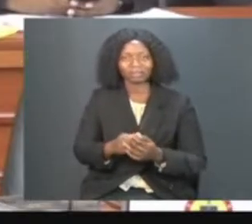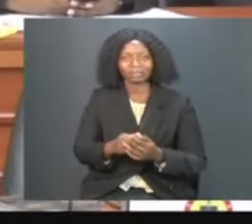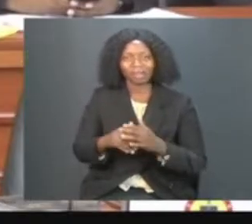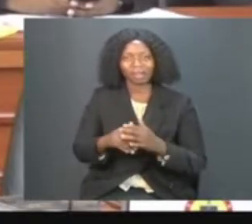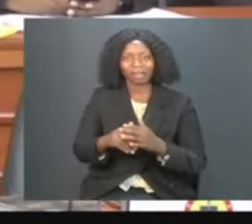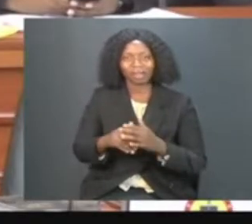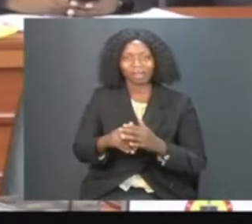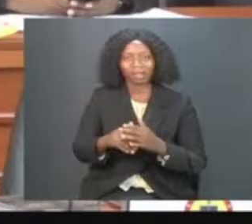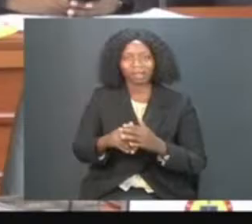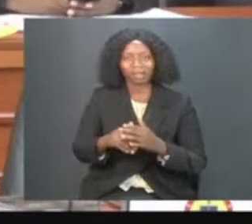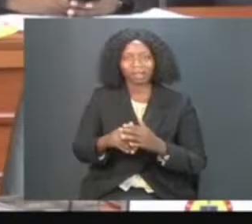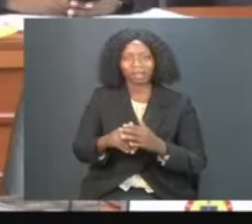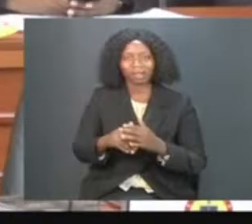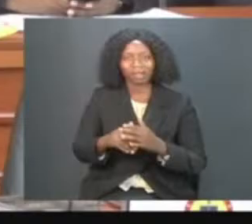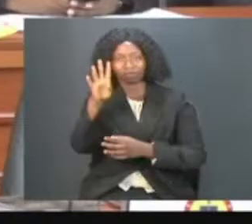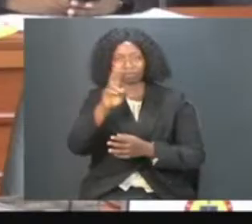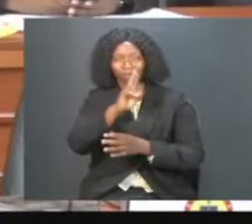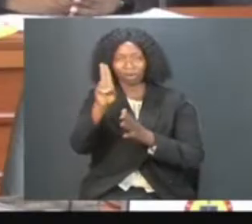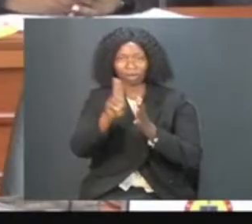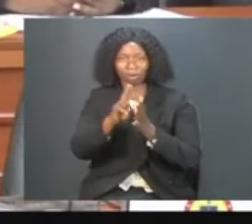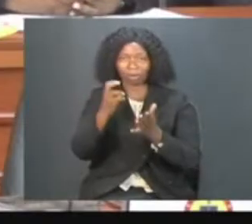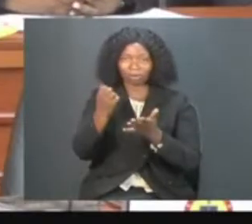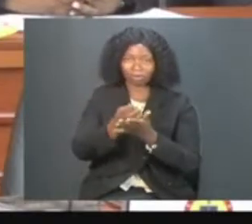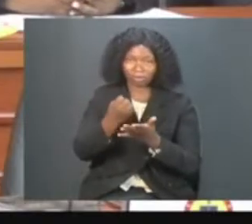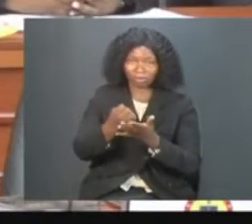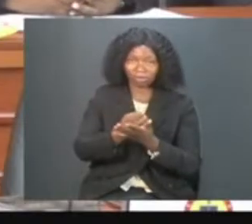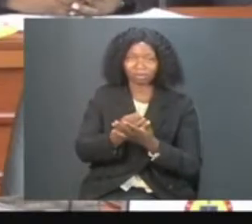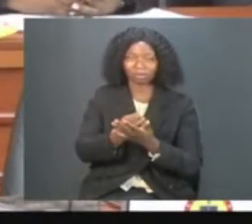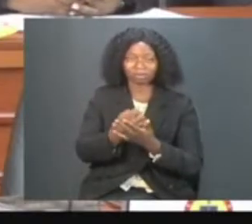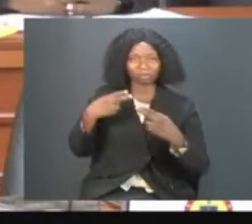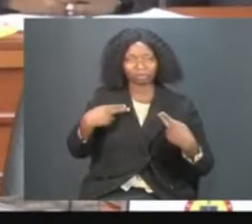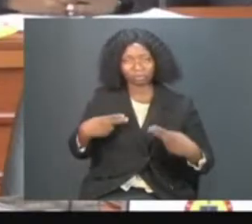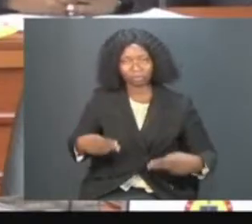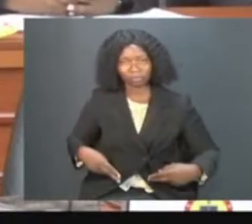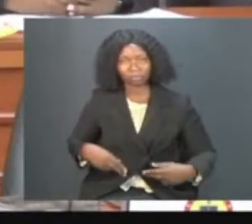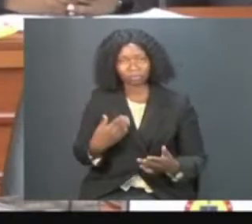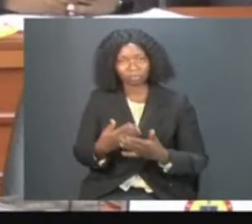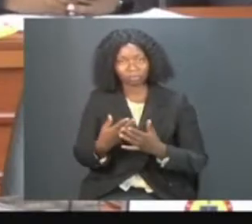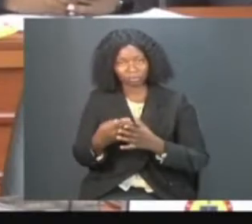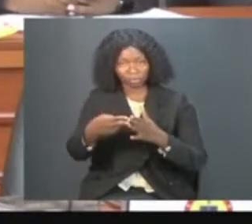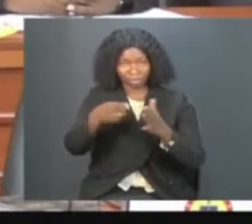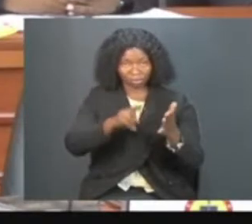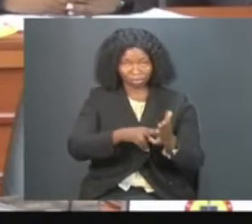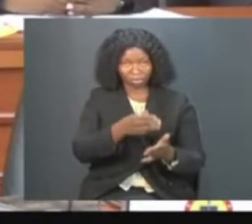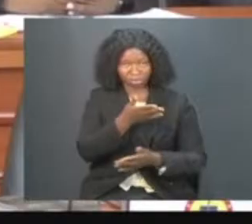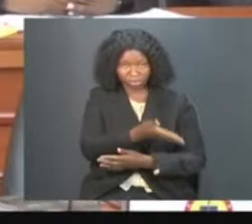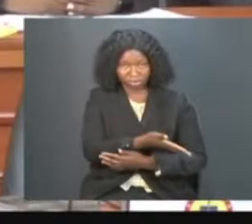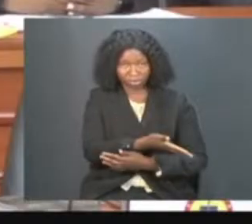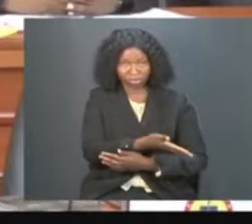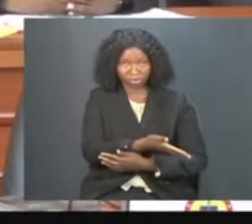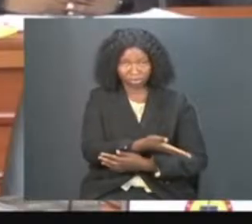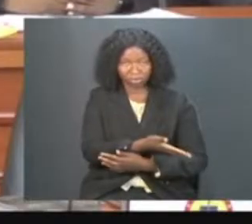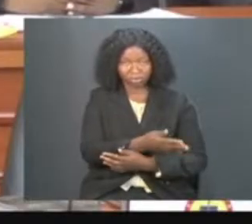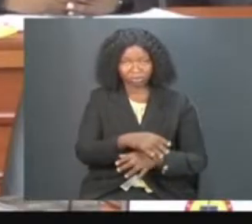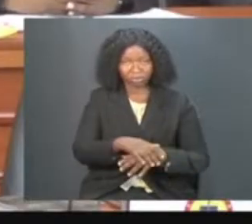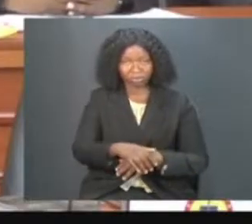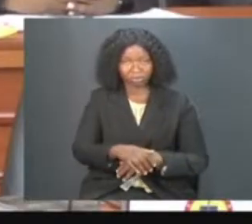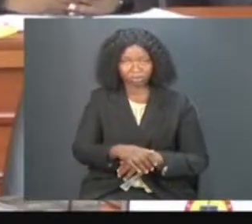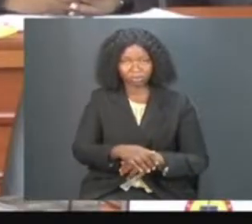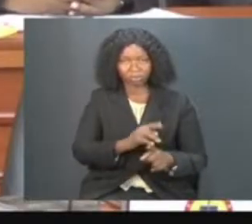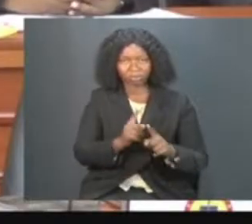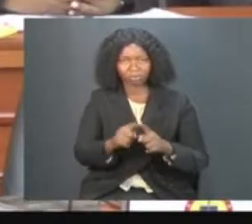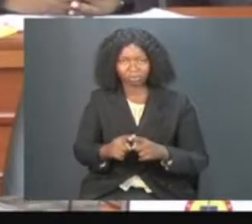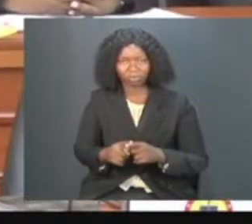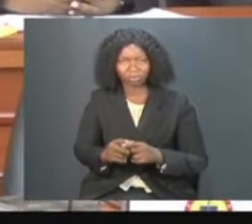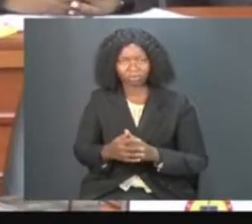particular 24-hour economy is being looked at. Raised. It says that it is going to be